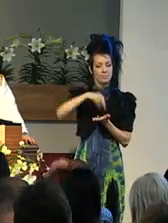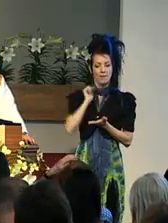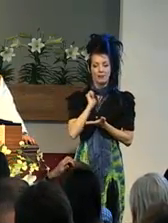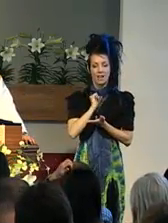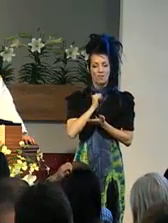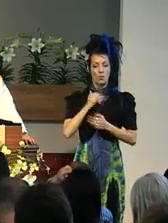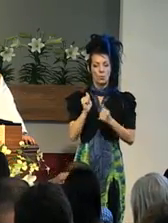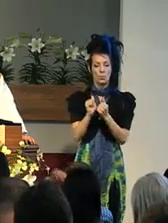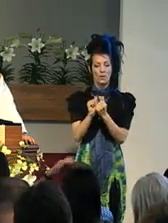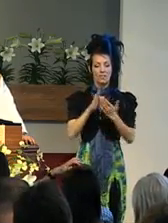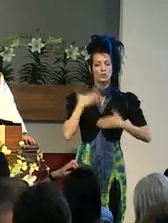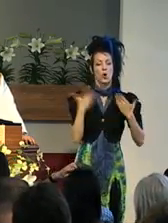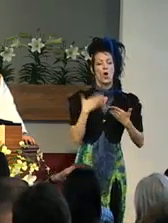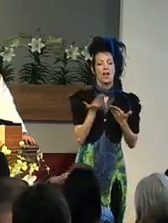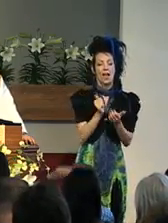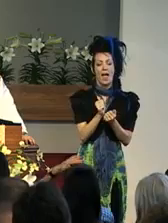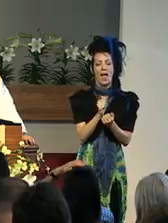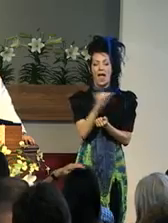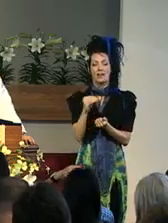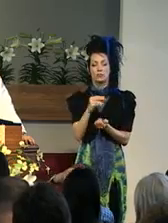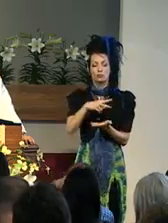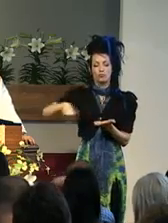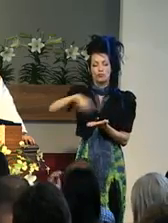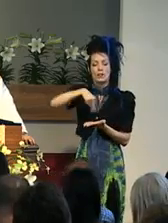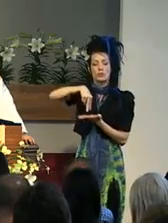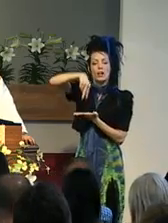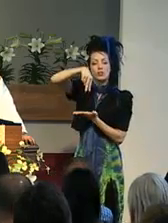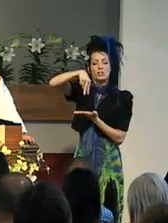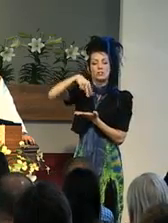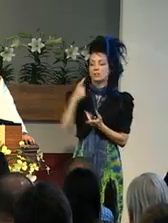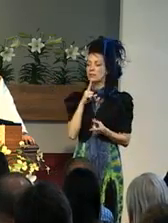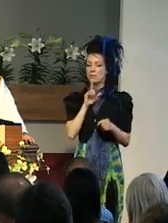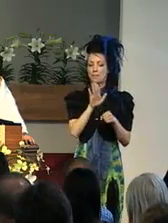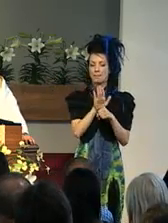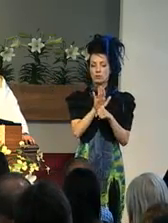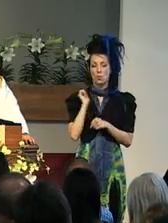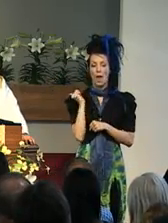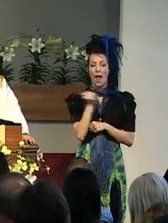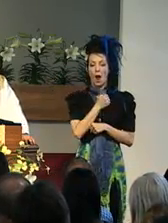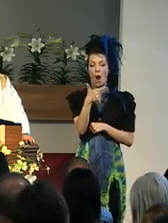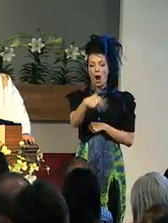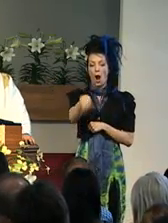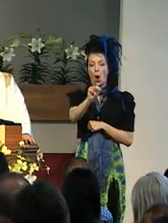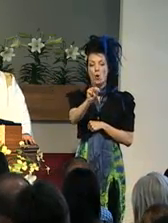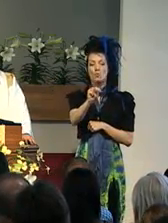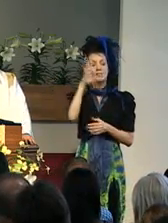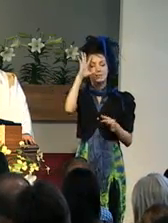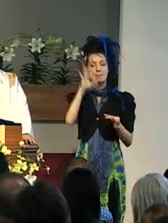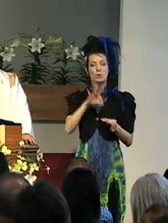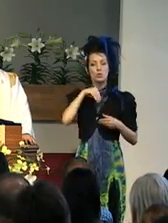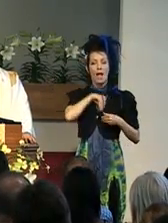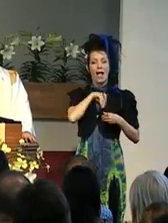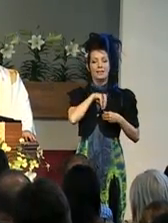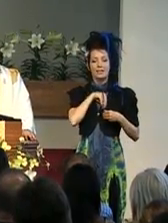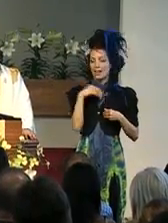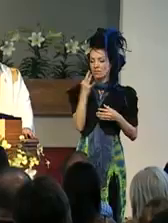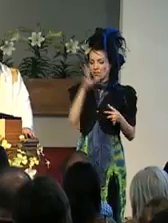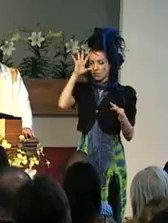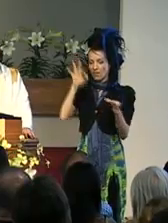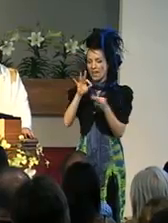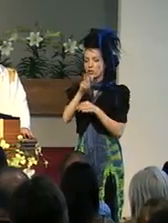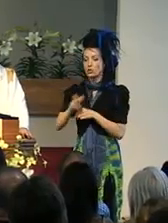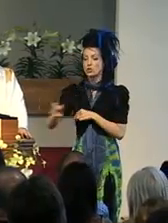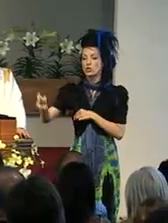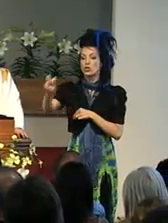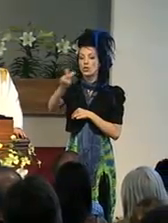resurrection, with a commitment to our own spirituality, to our own faith journey. And so it is with